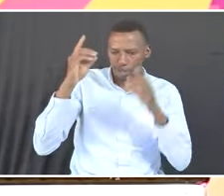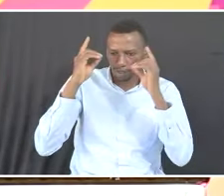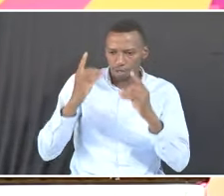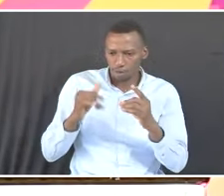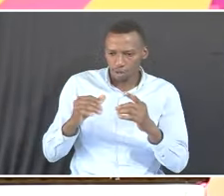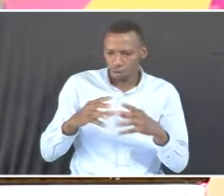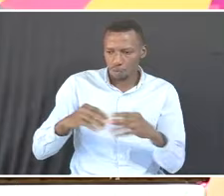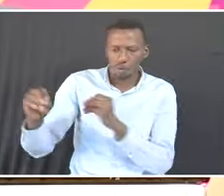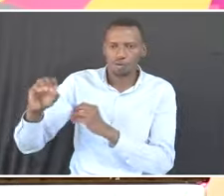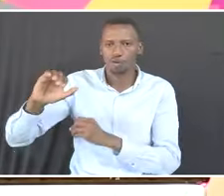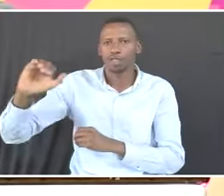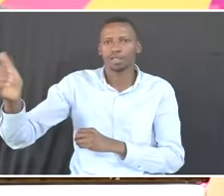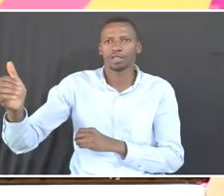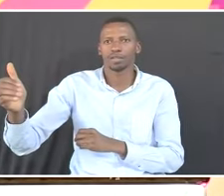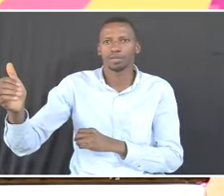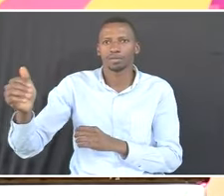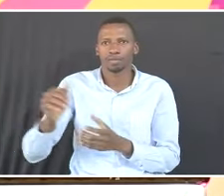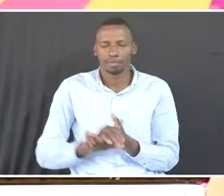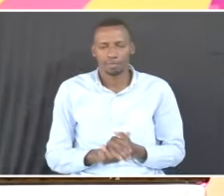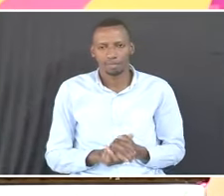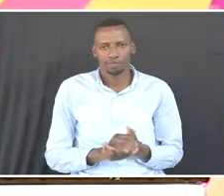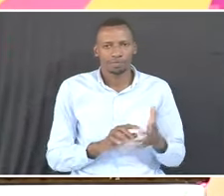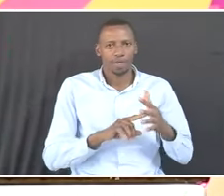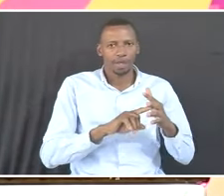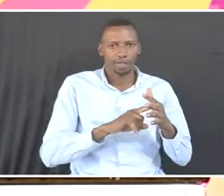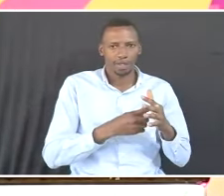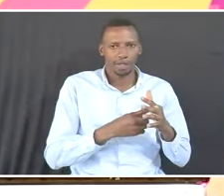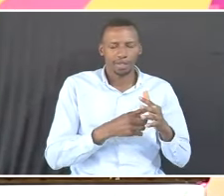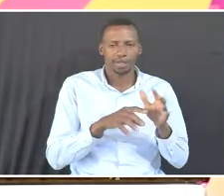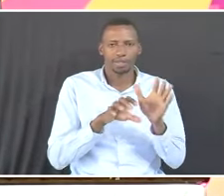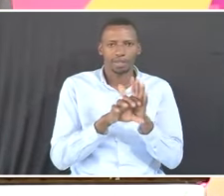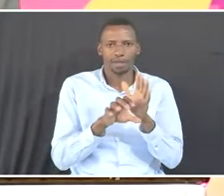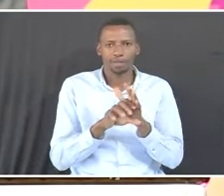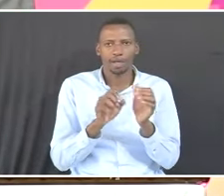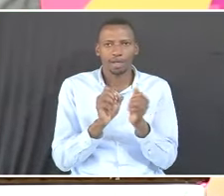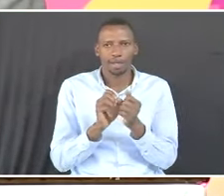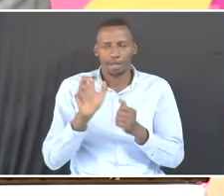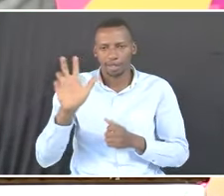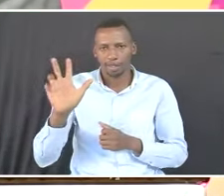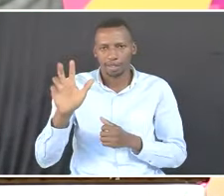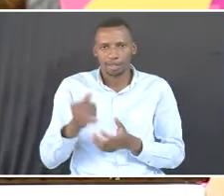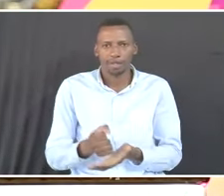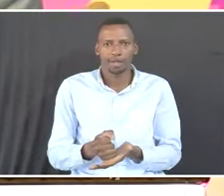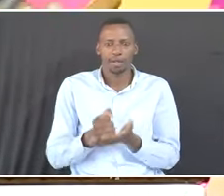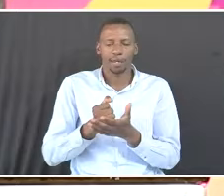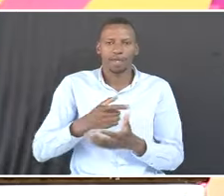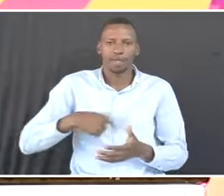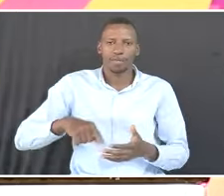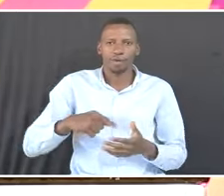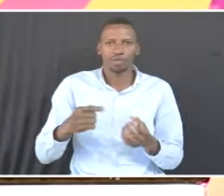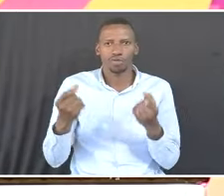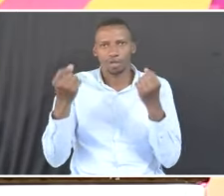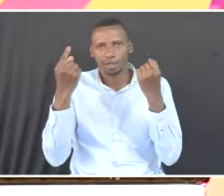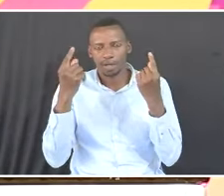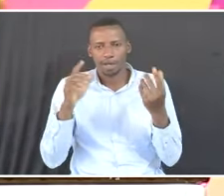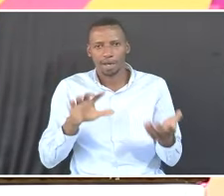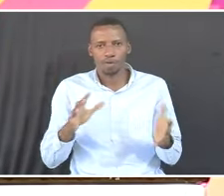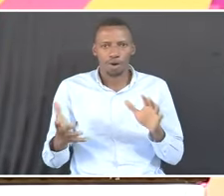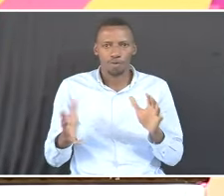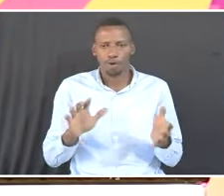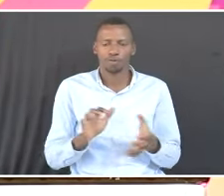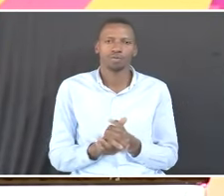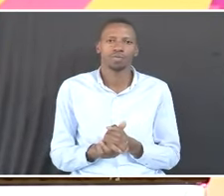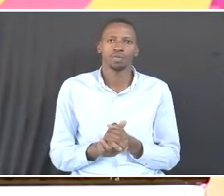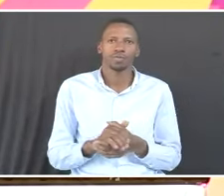Genesis chapter 13 will give us, enable us to understand how Sodom is brought into view.